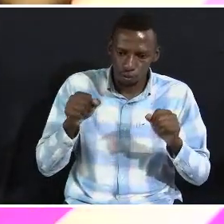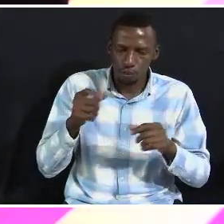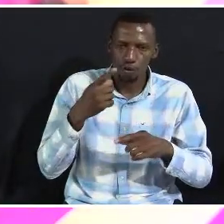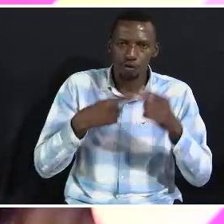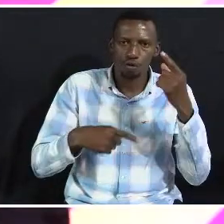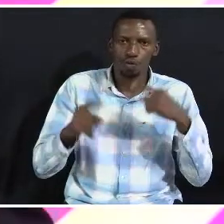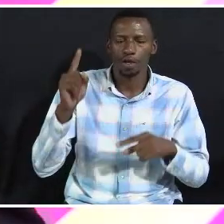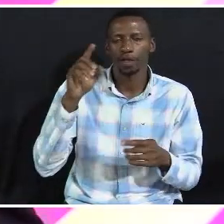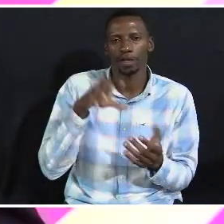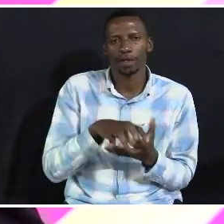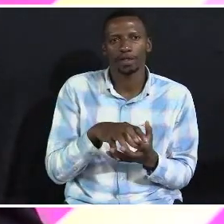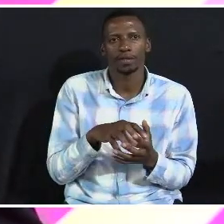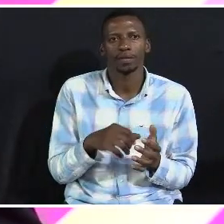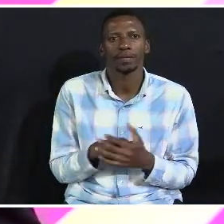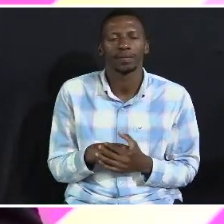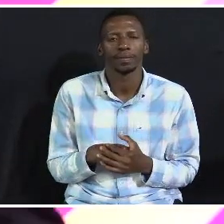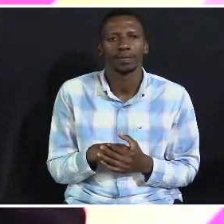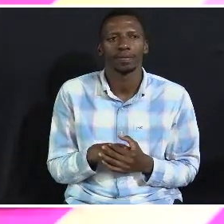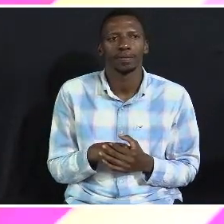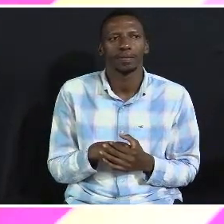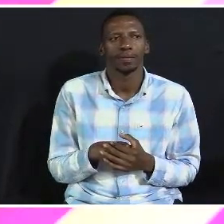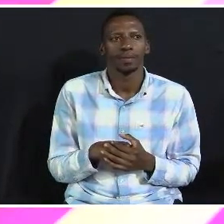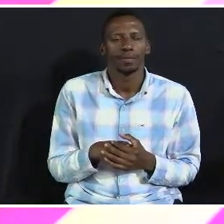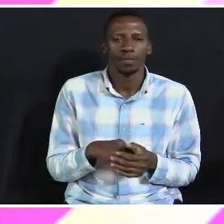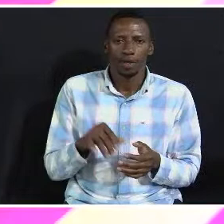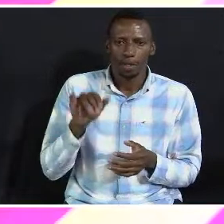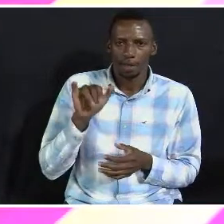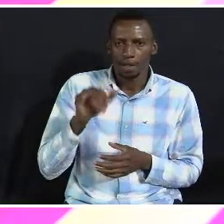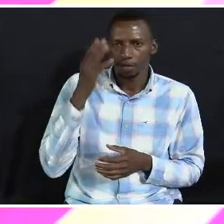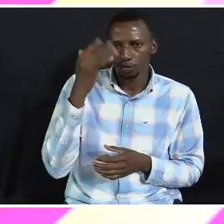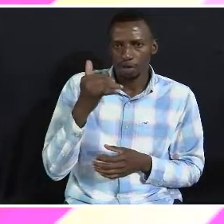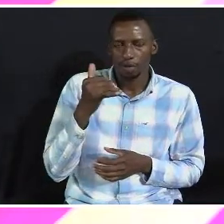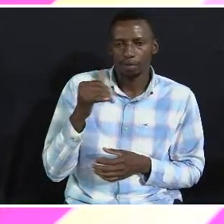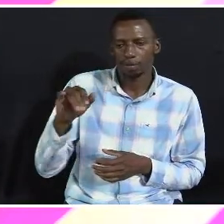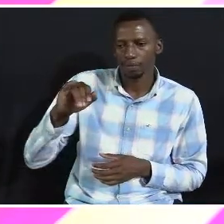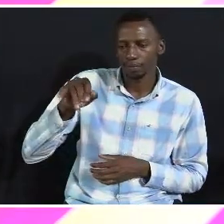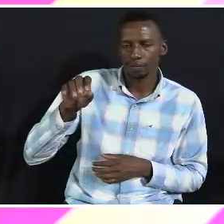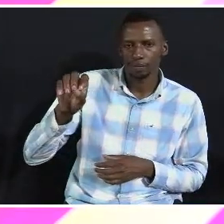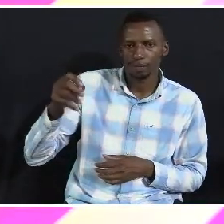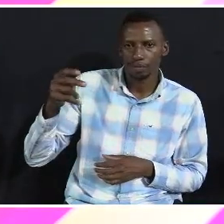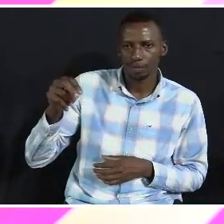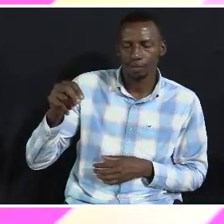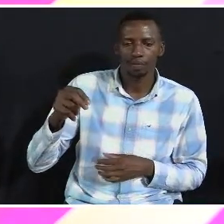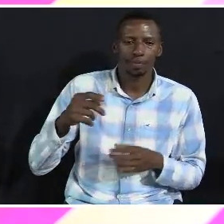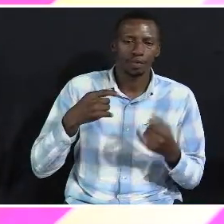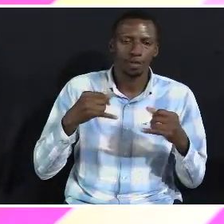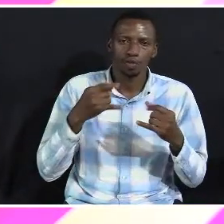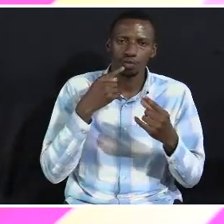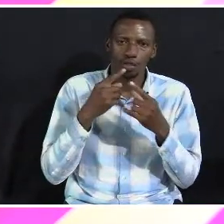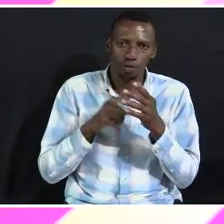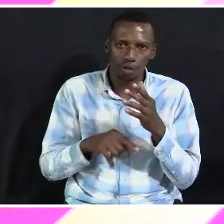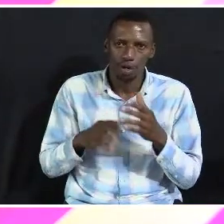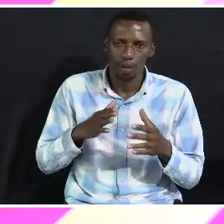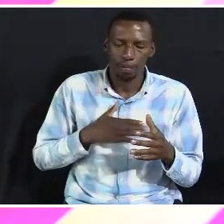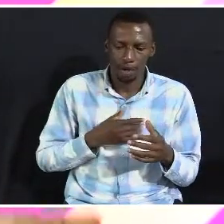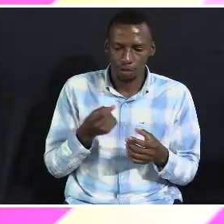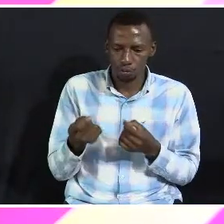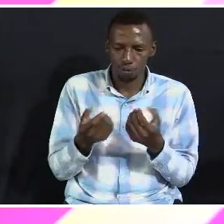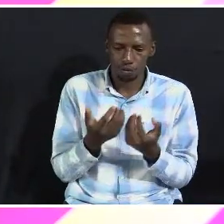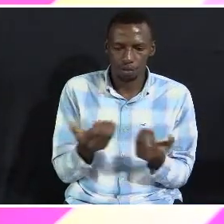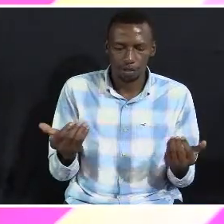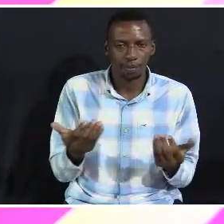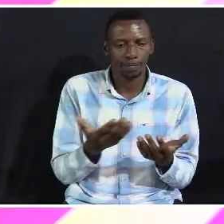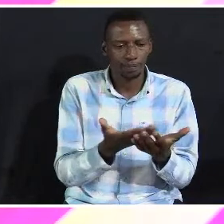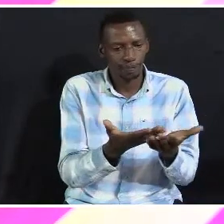He won't win the case. So that is why John is writing and saying, my little children, these things I write